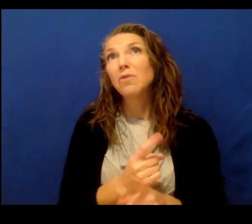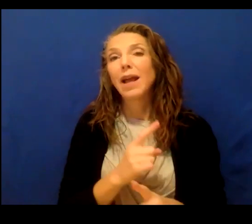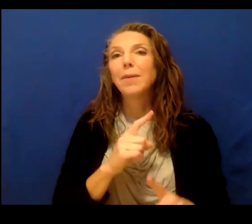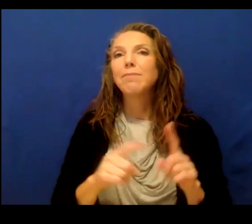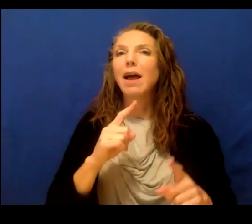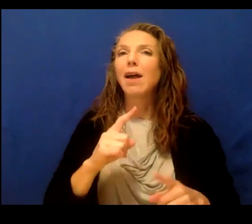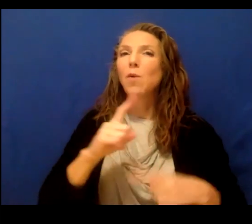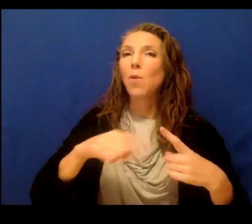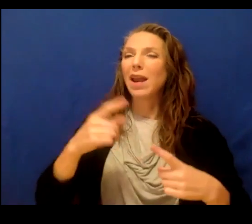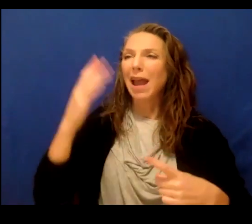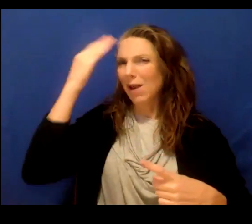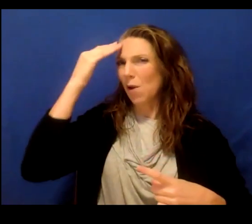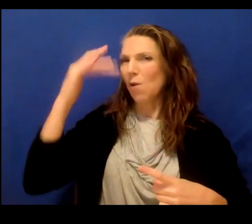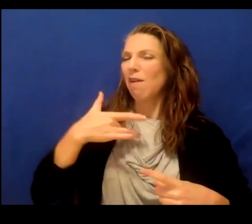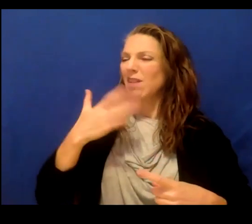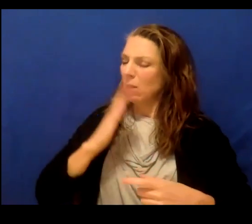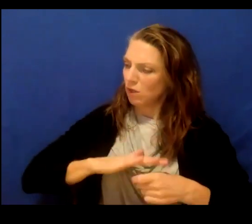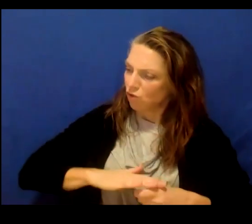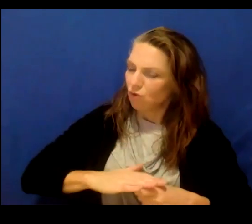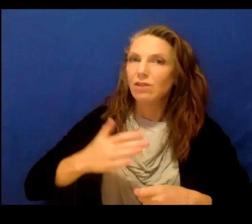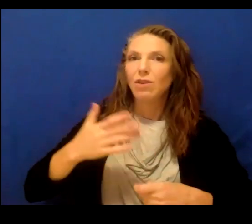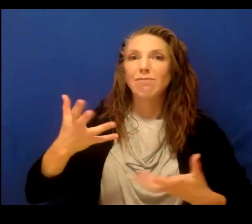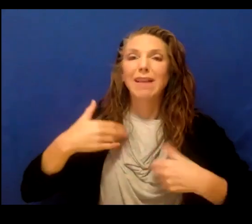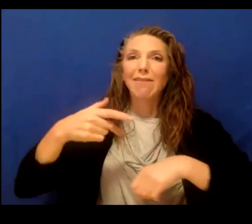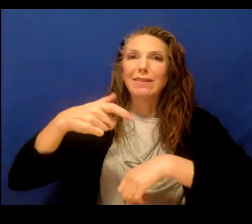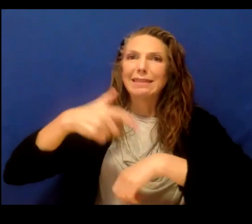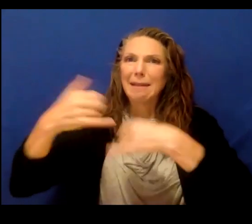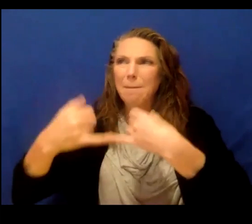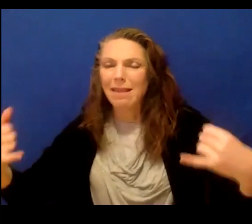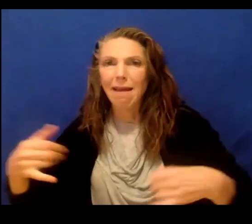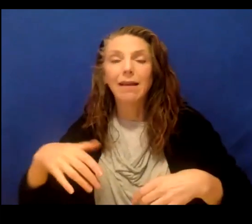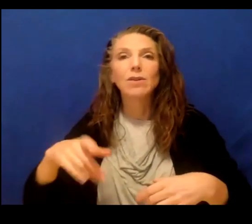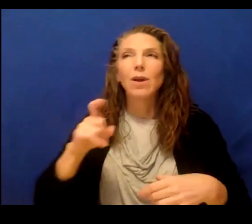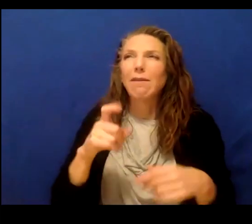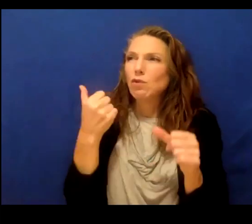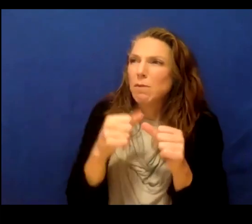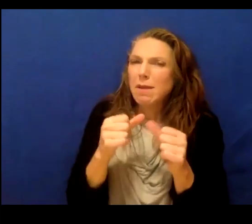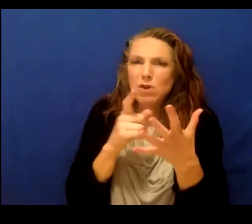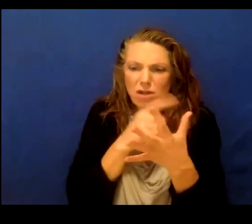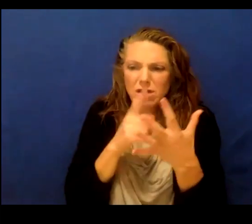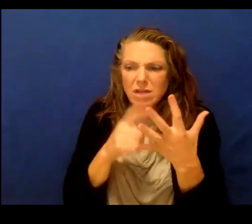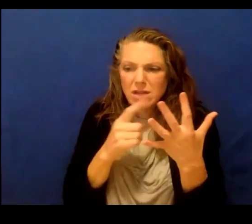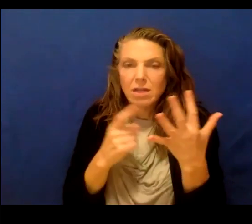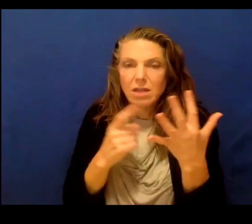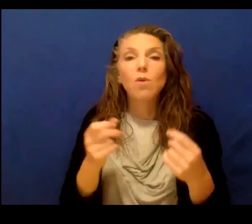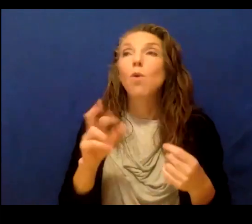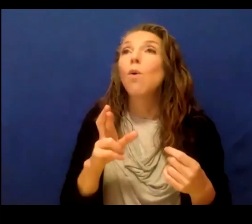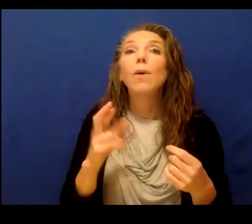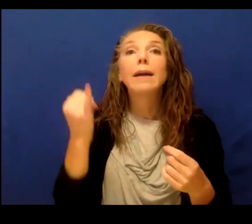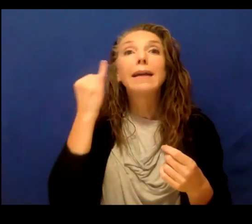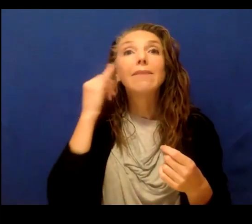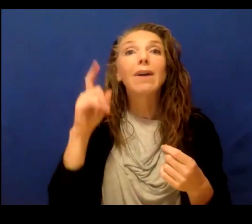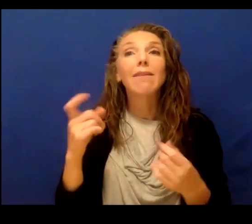that I'm going to be stressed, or when I know I have to meet a certain timeline, or I know that I need to remember to do certain things or take particular